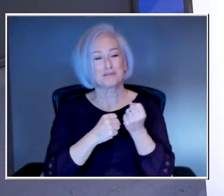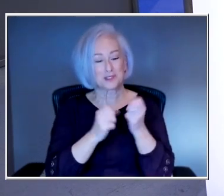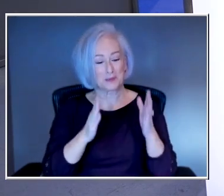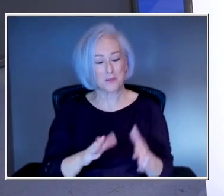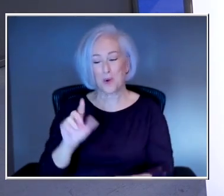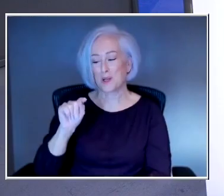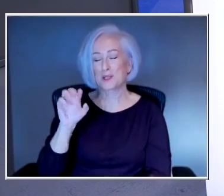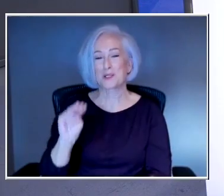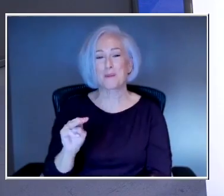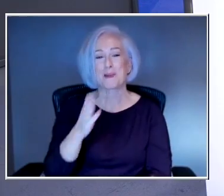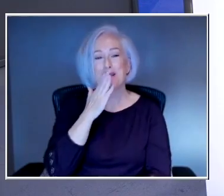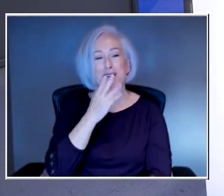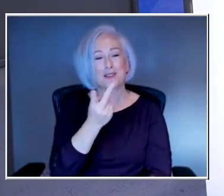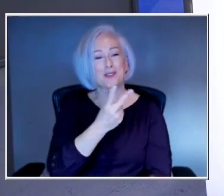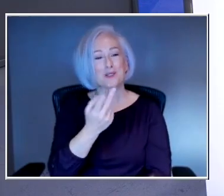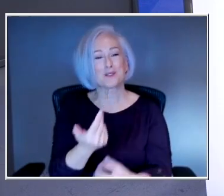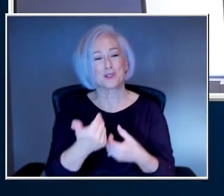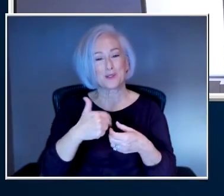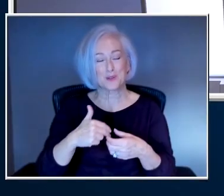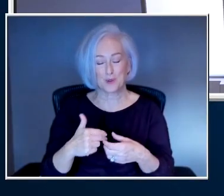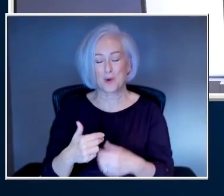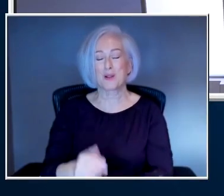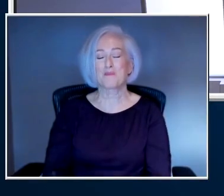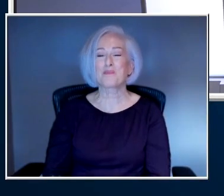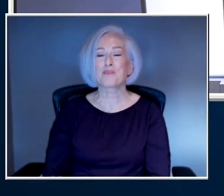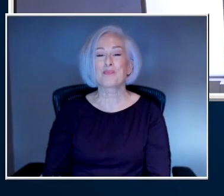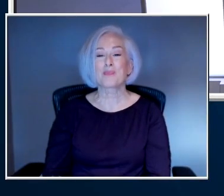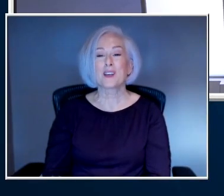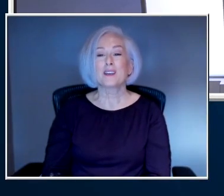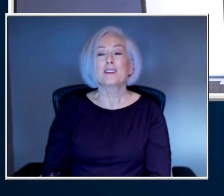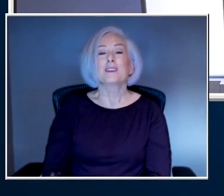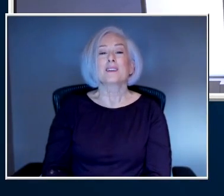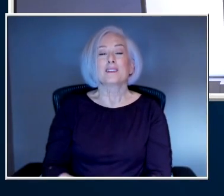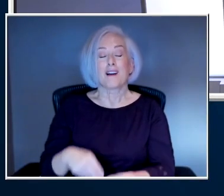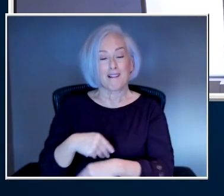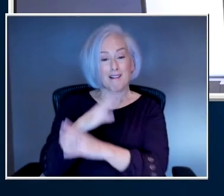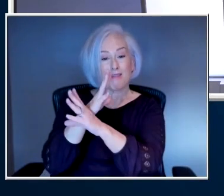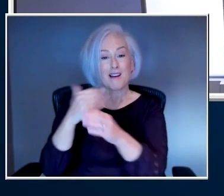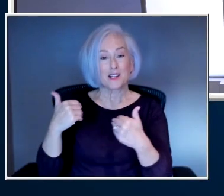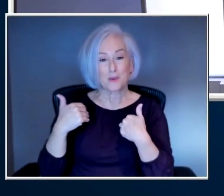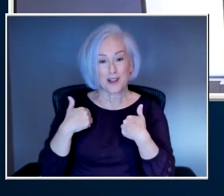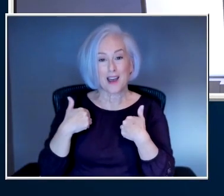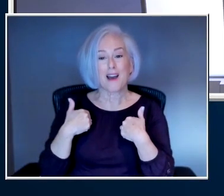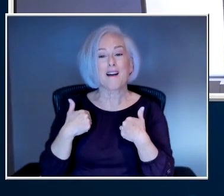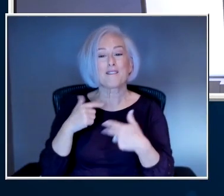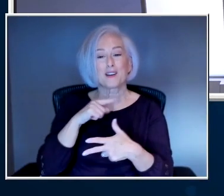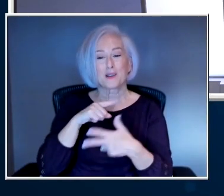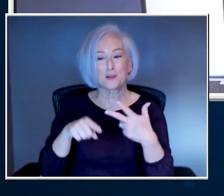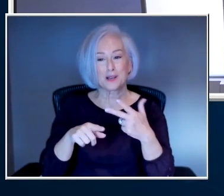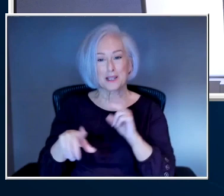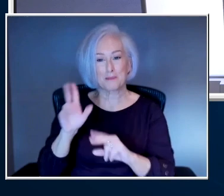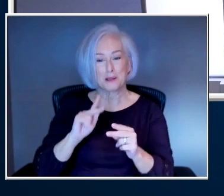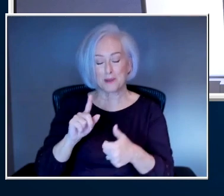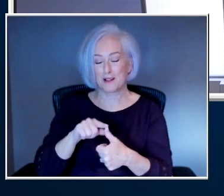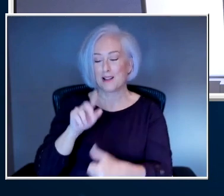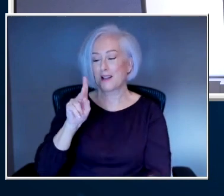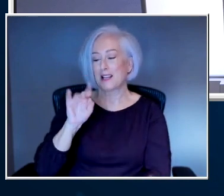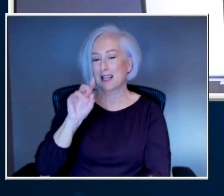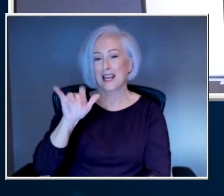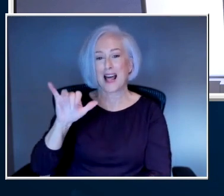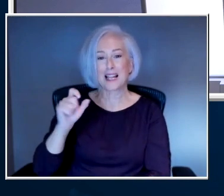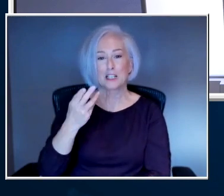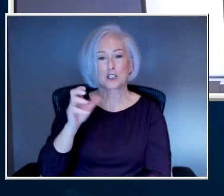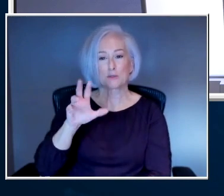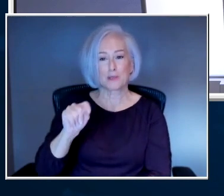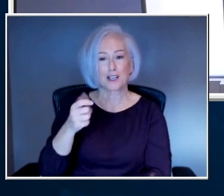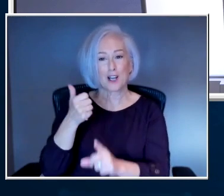for being here to share your story. Joining us virtually, we've got a panel here with us. Kelly Schmidt. She suffered a stroke right at the height